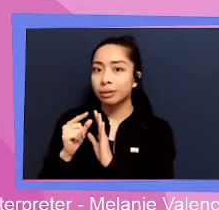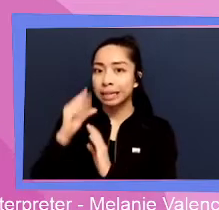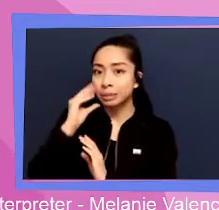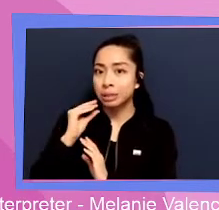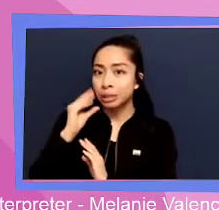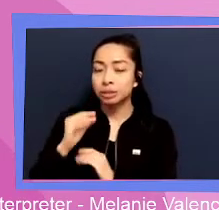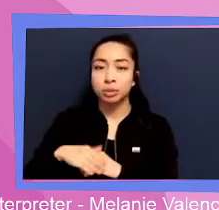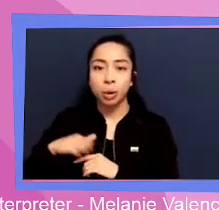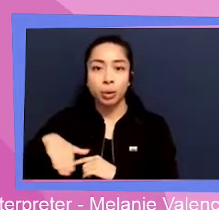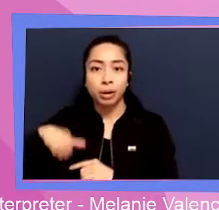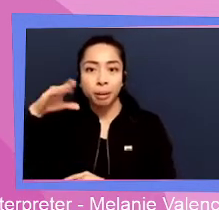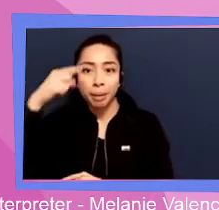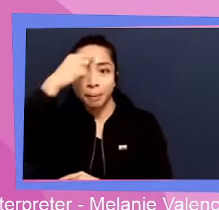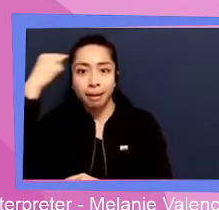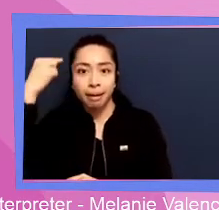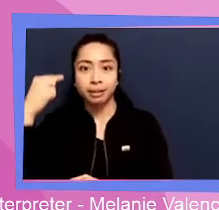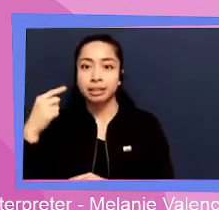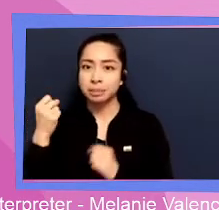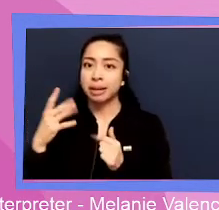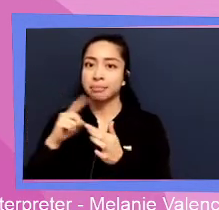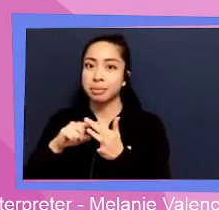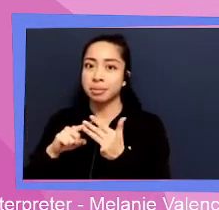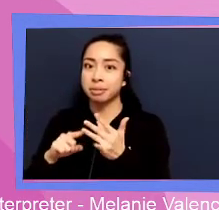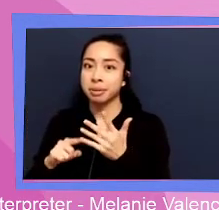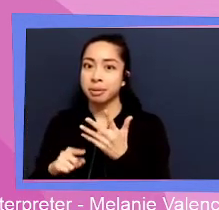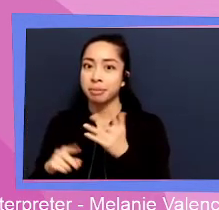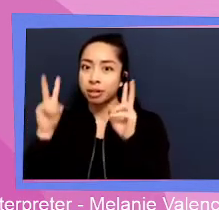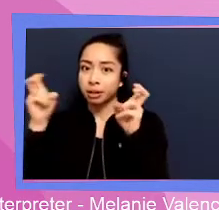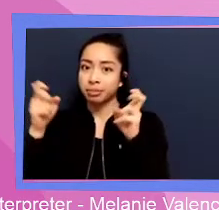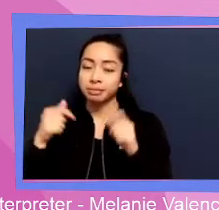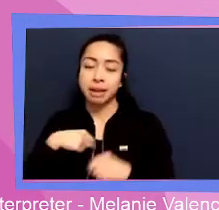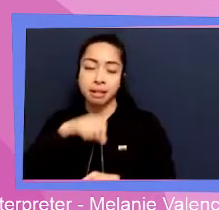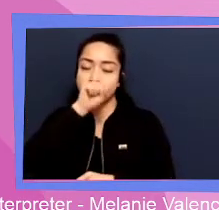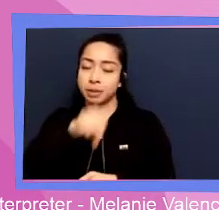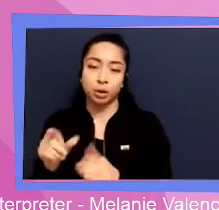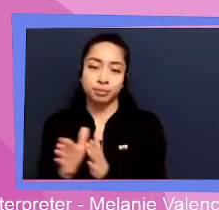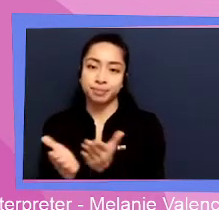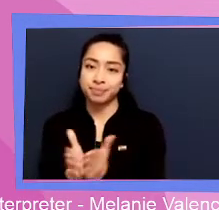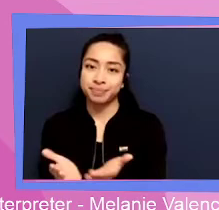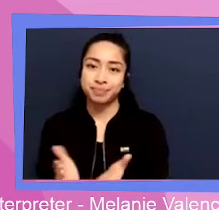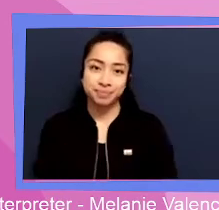Black. It's a lot of things. And I adored it.